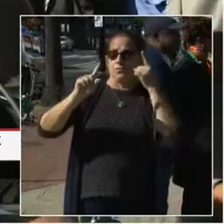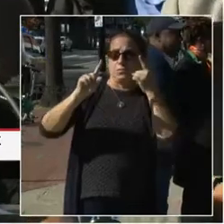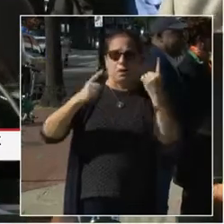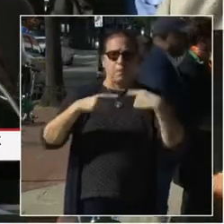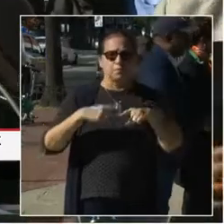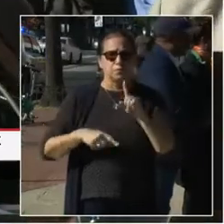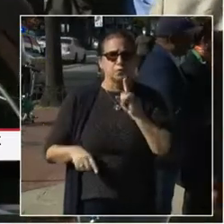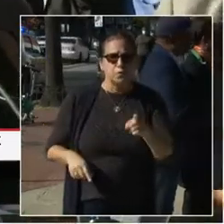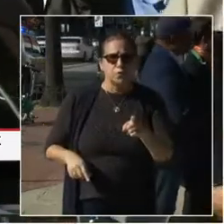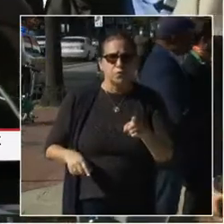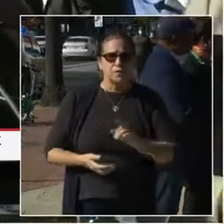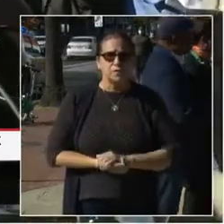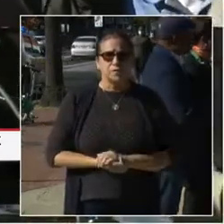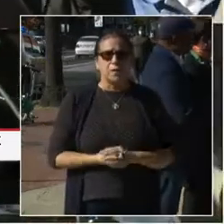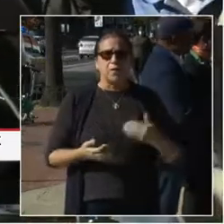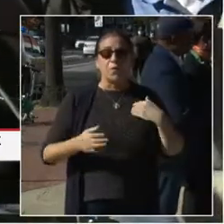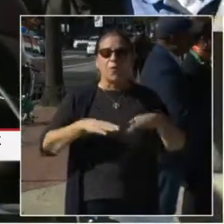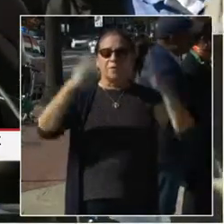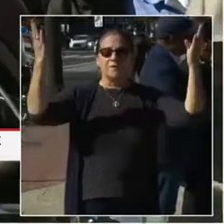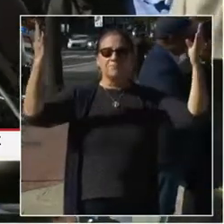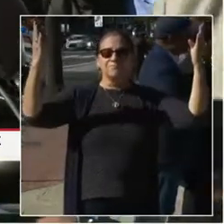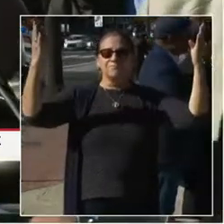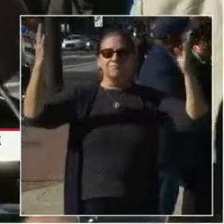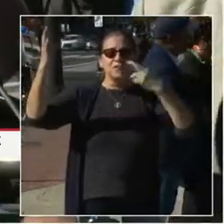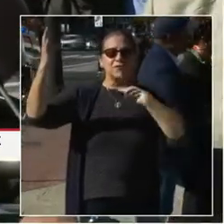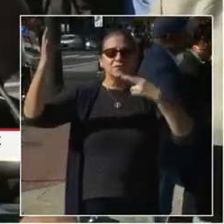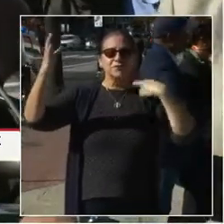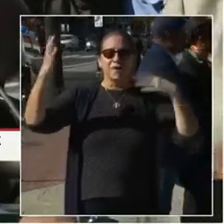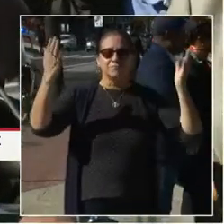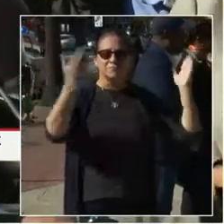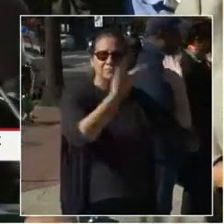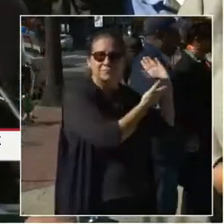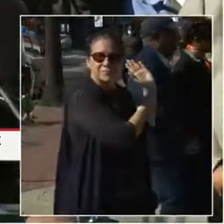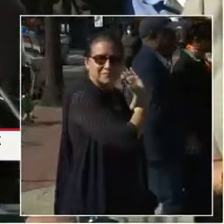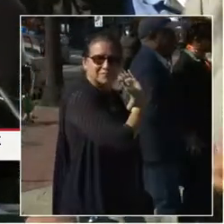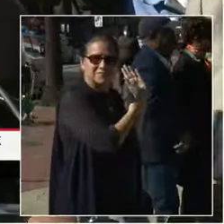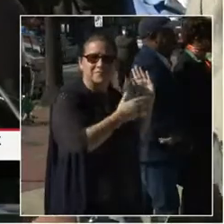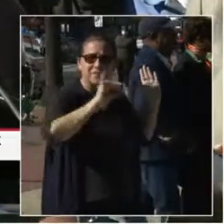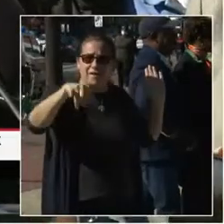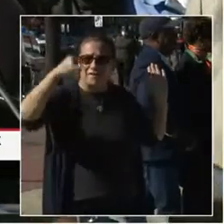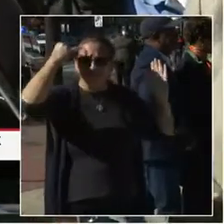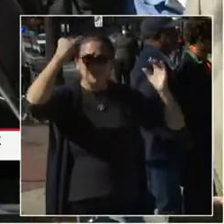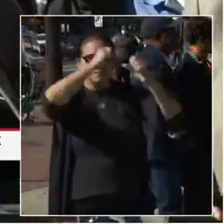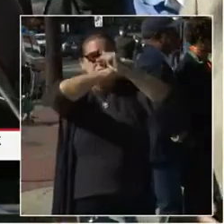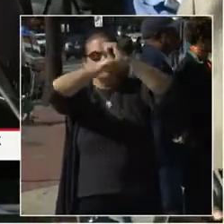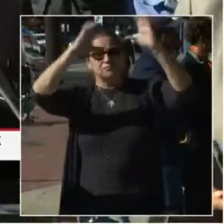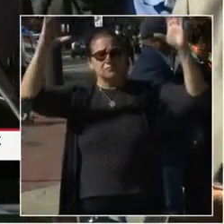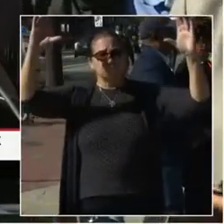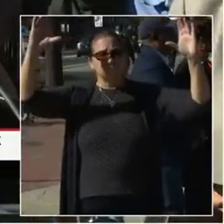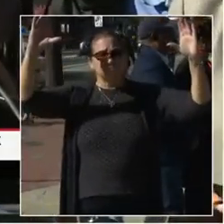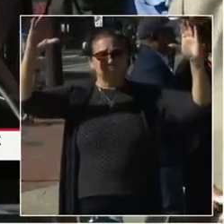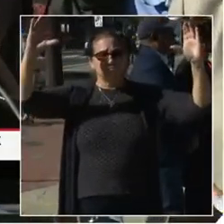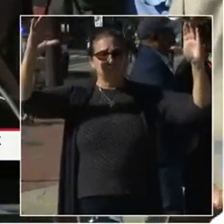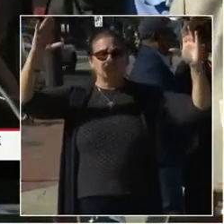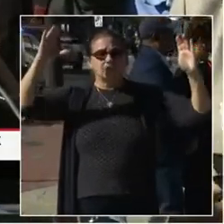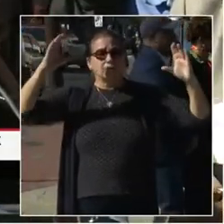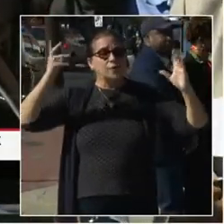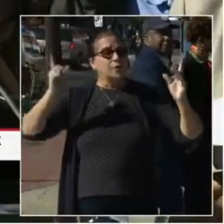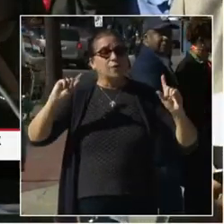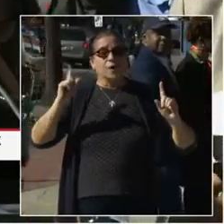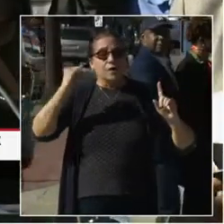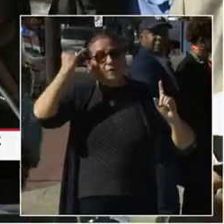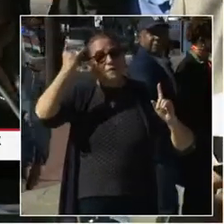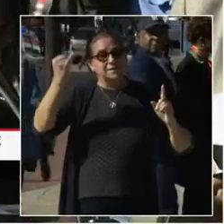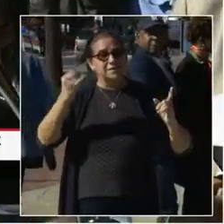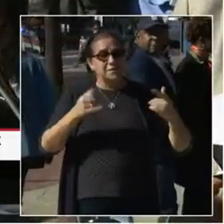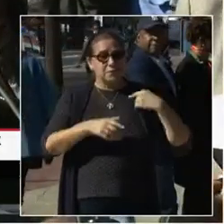right. The idea of Fishscale actually came when my brother was attempting